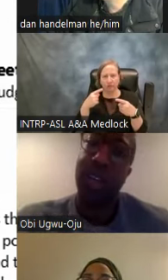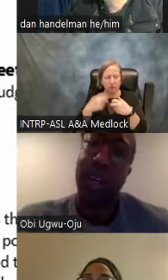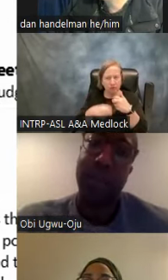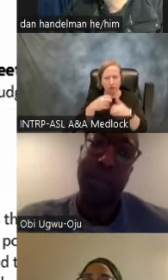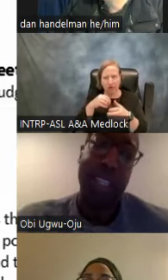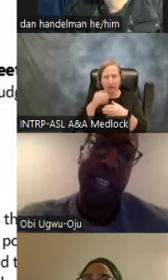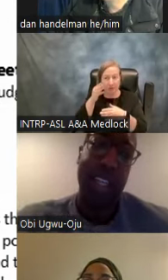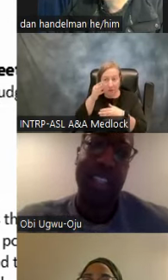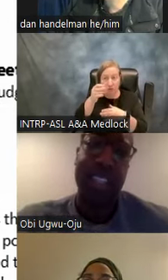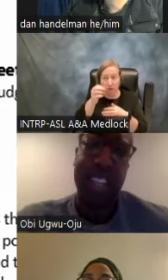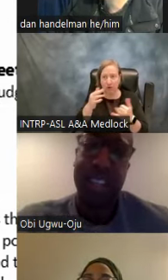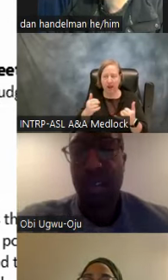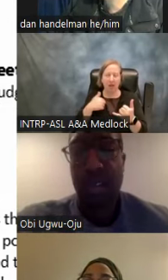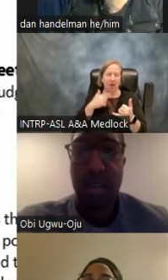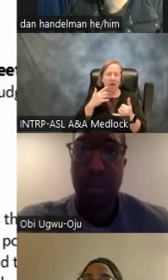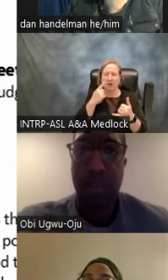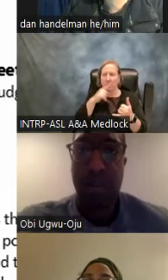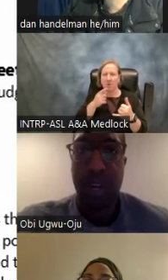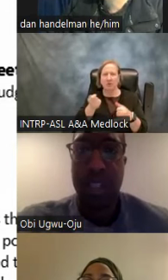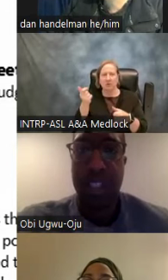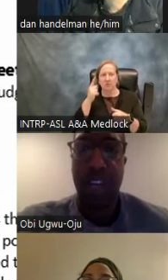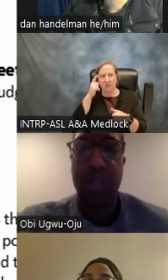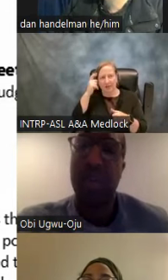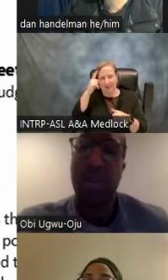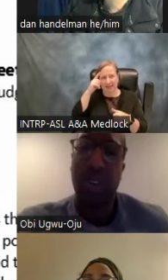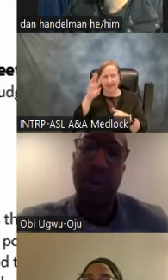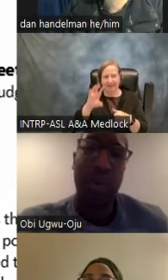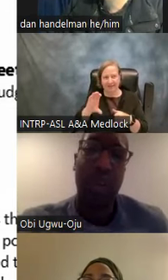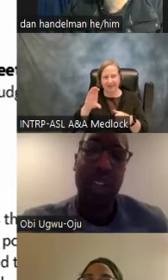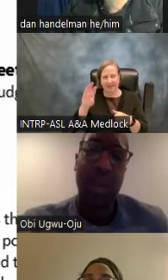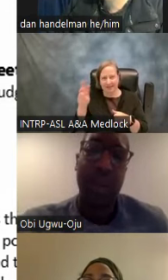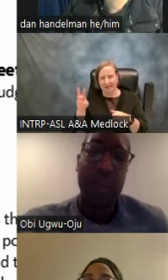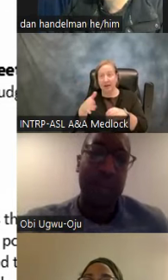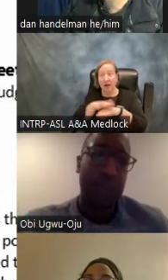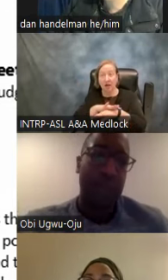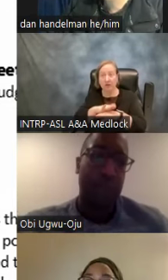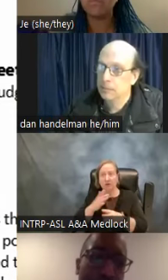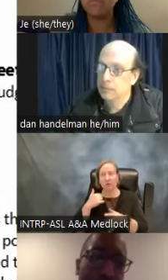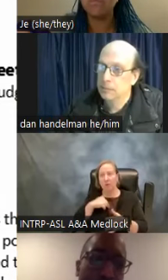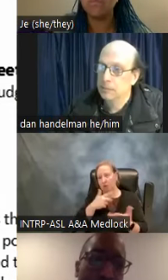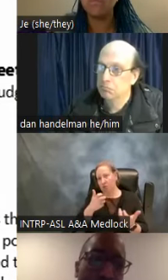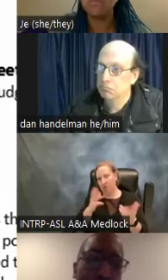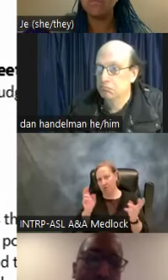the whole thing, because I think C6 pretty much covers what we really want to say.